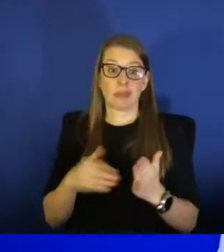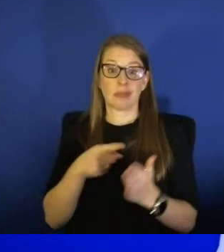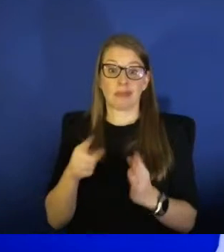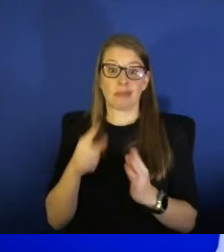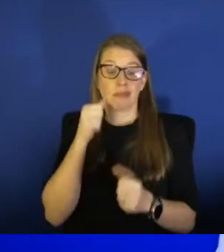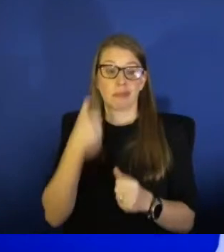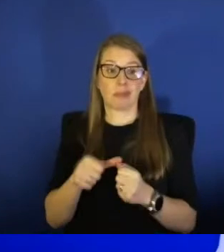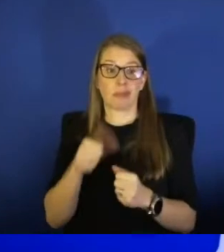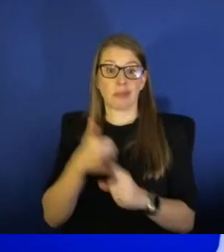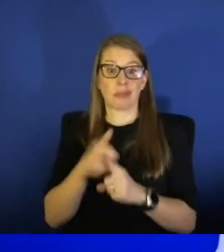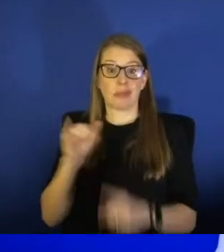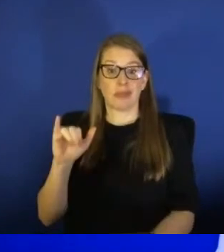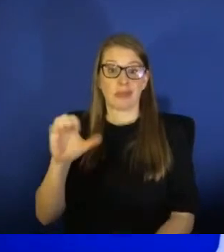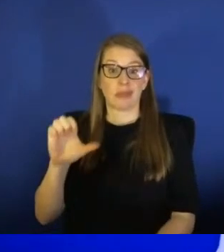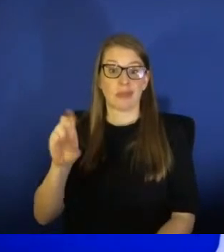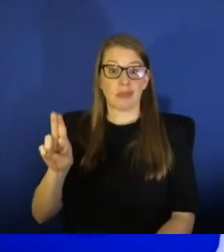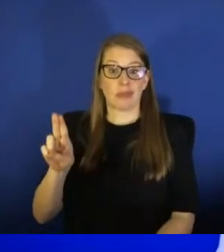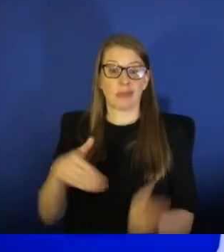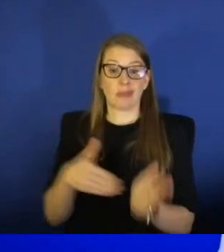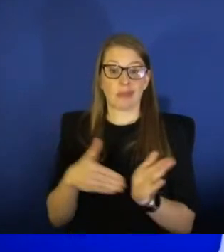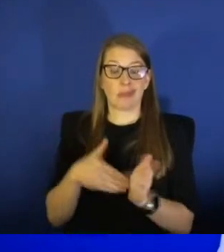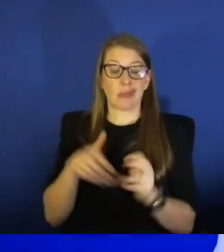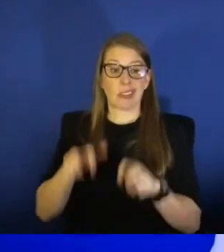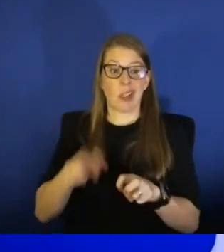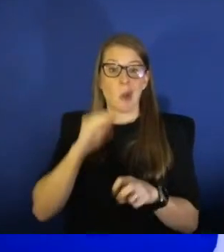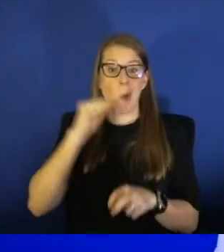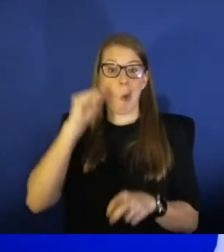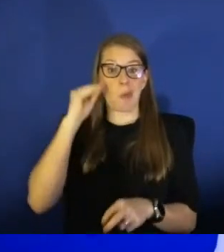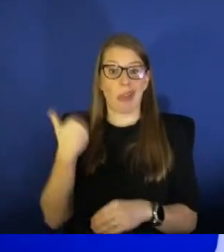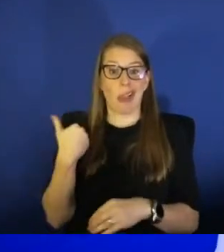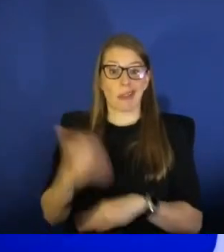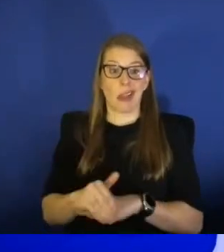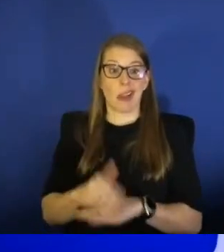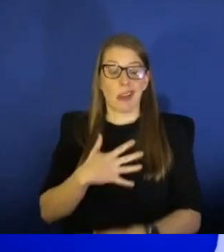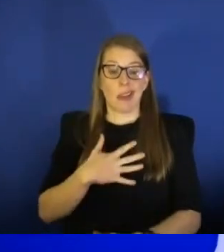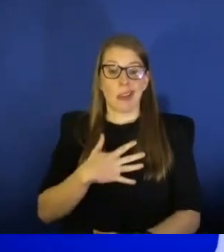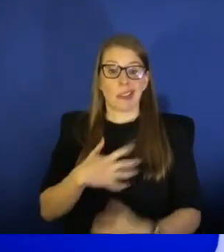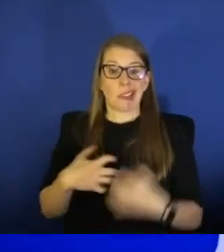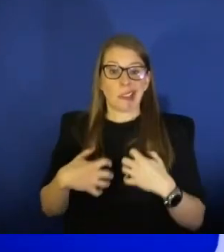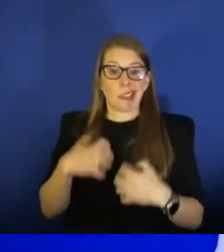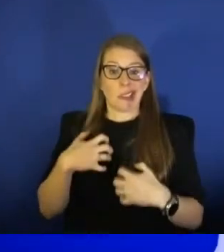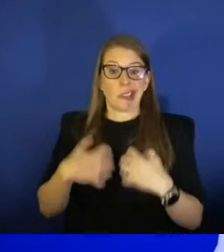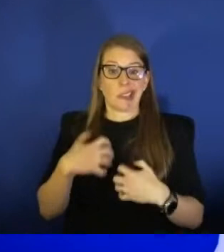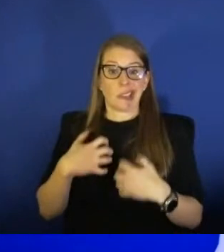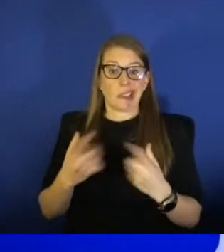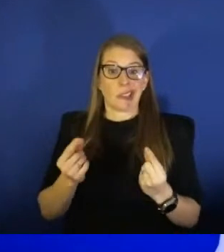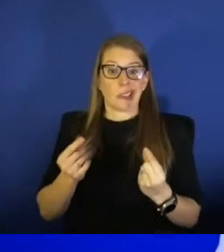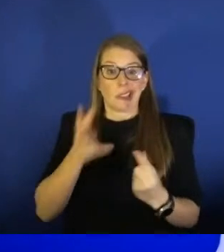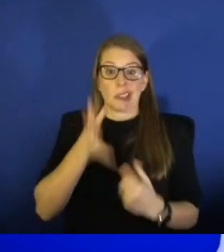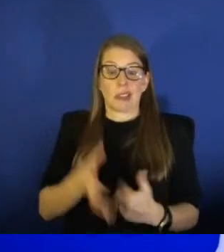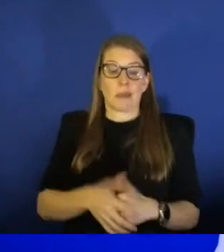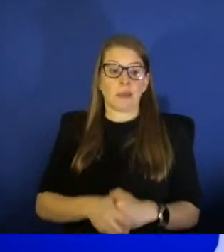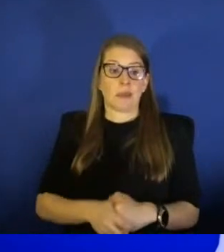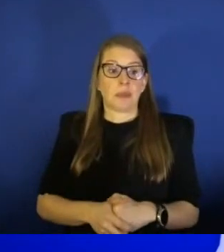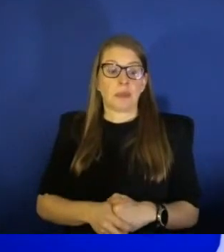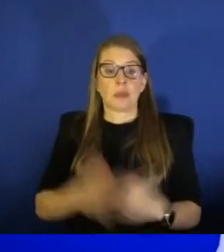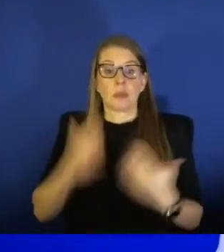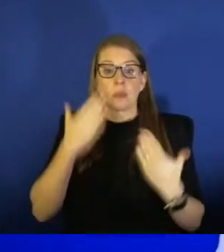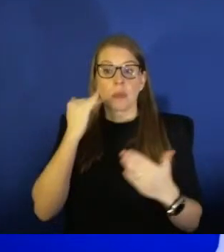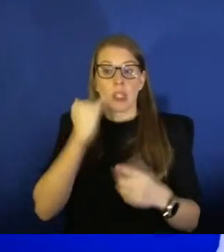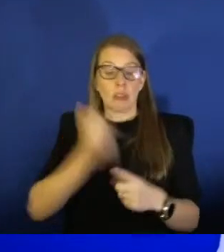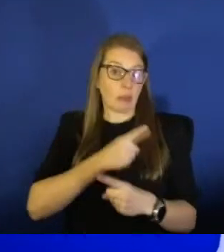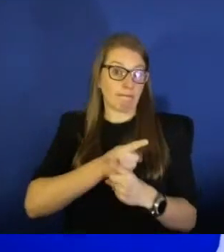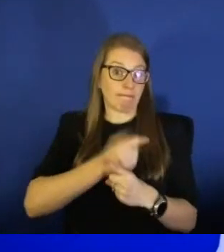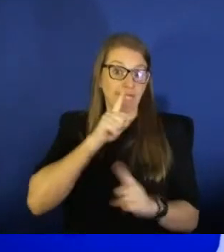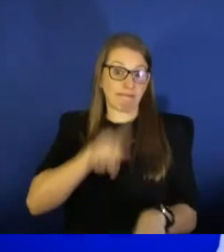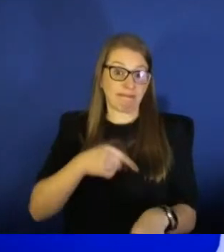doc, and we're sitting at home last night going, ugh, what are we going to do here? And I don't know that there's a right answer there. You know,